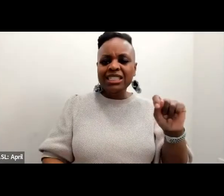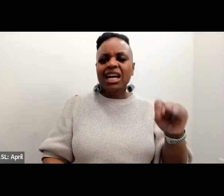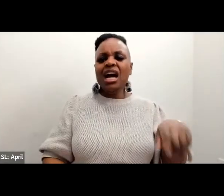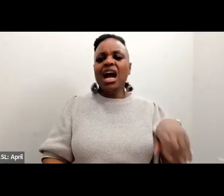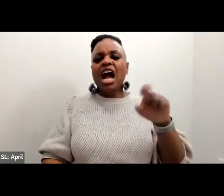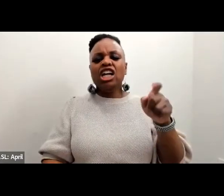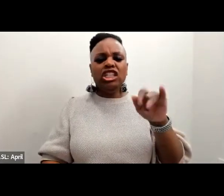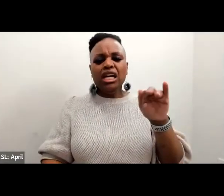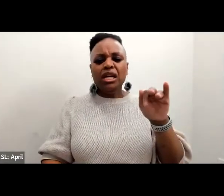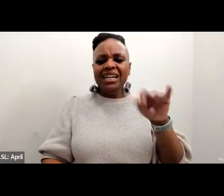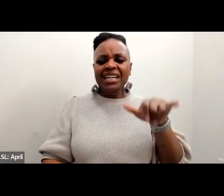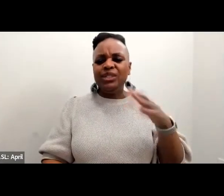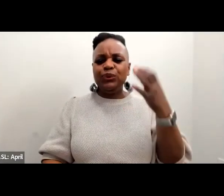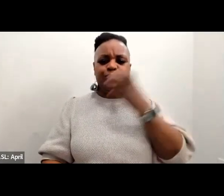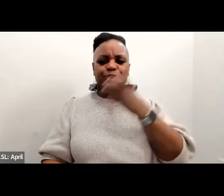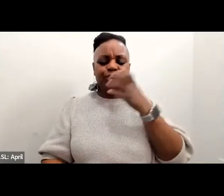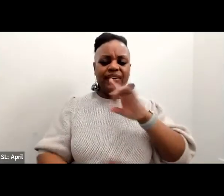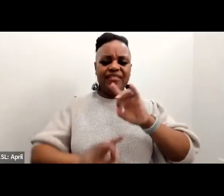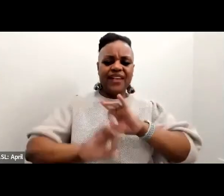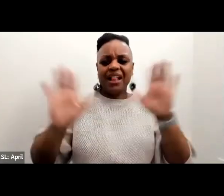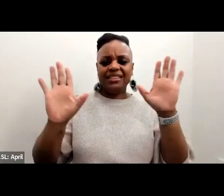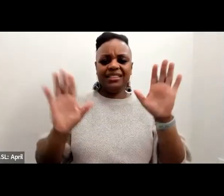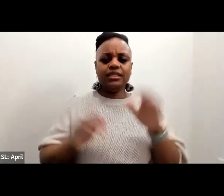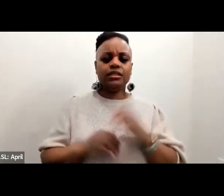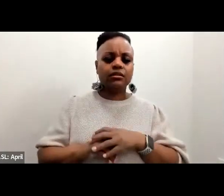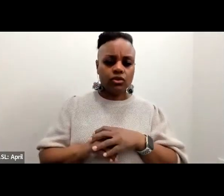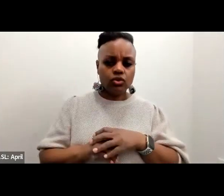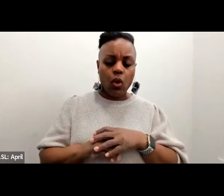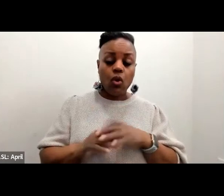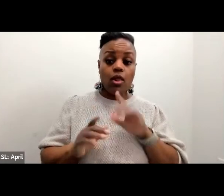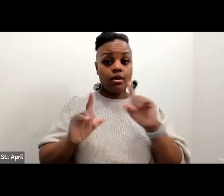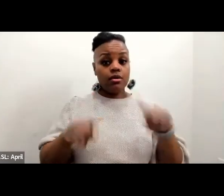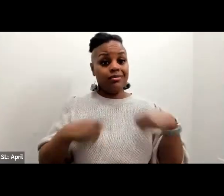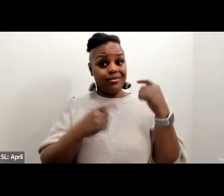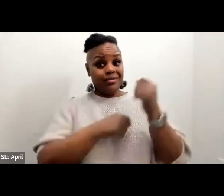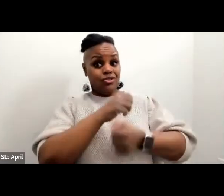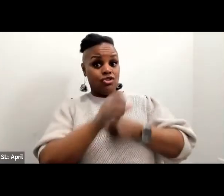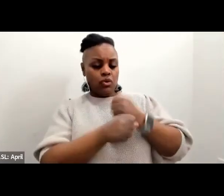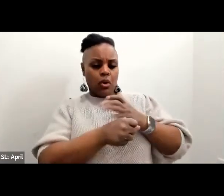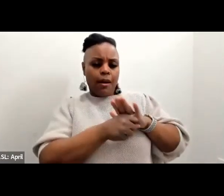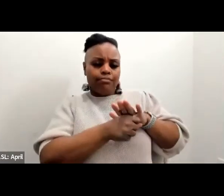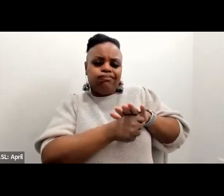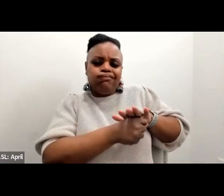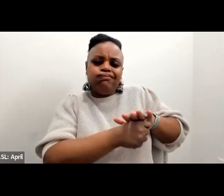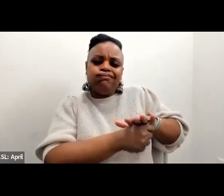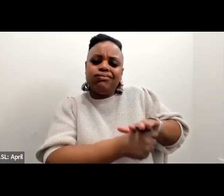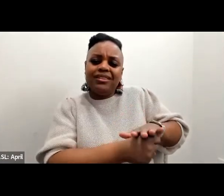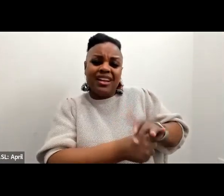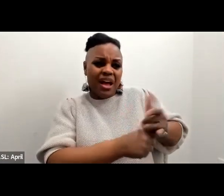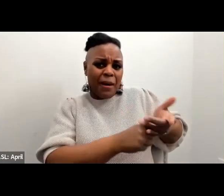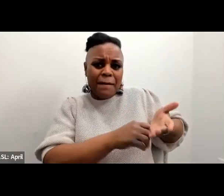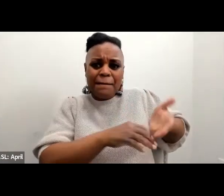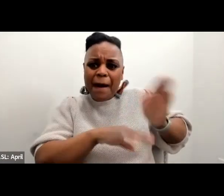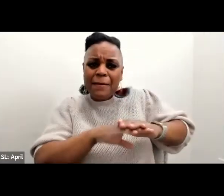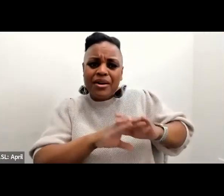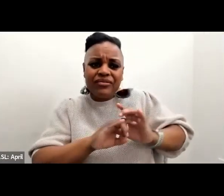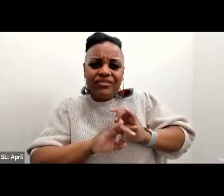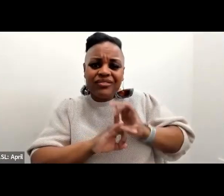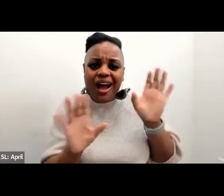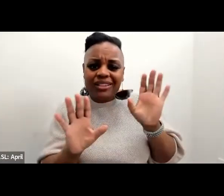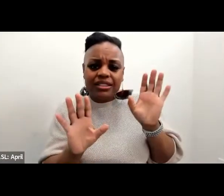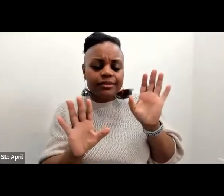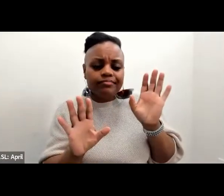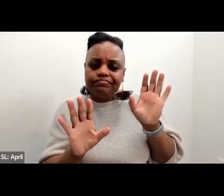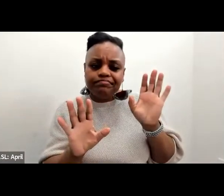in the last decade, does repression increase the violence and extremism of